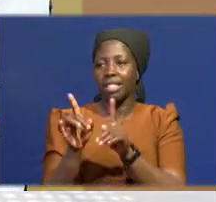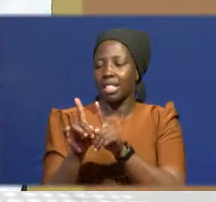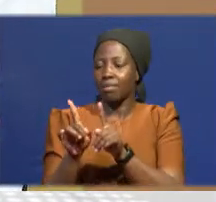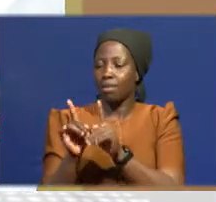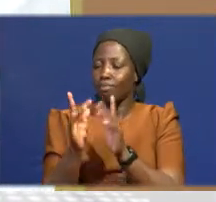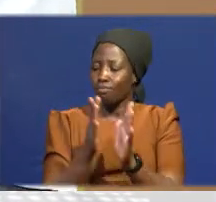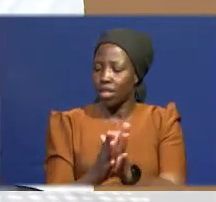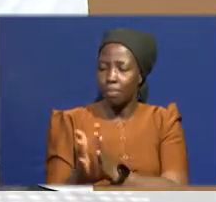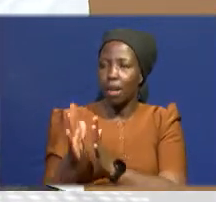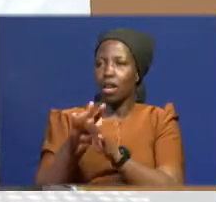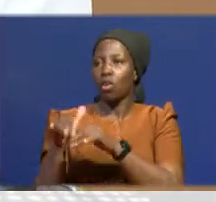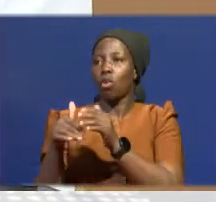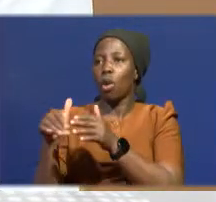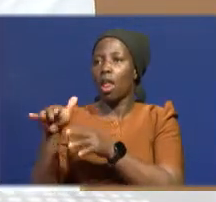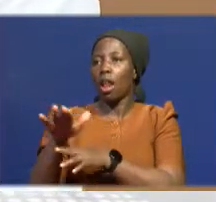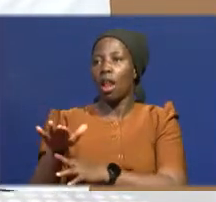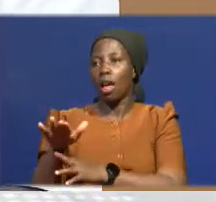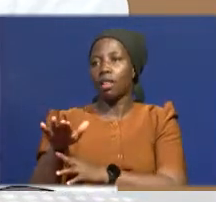stages. Now, when